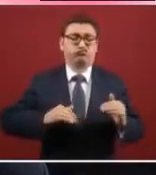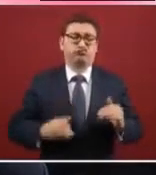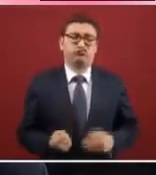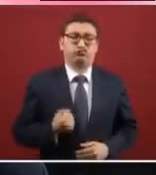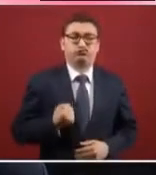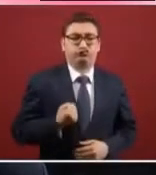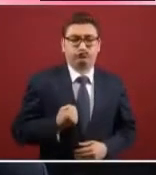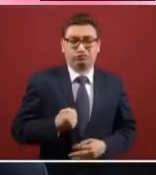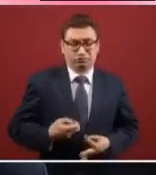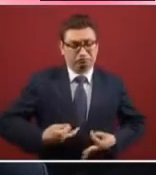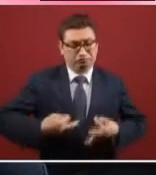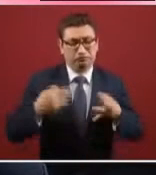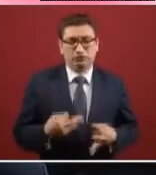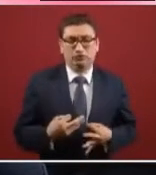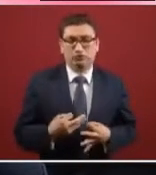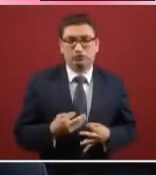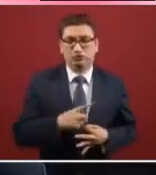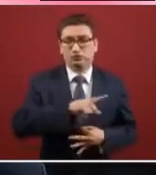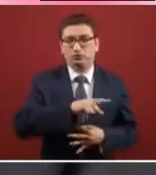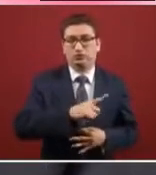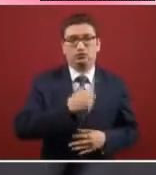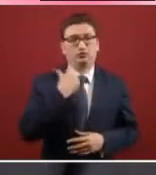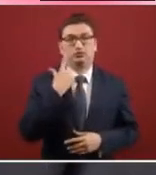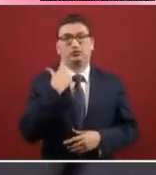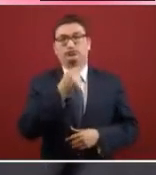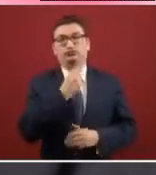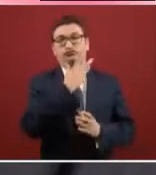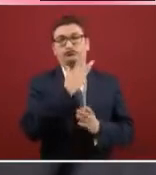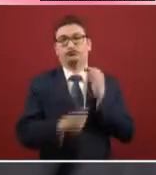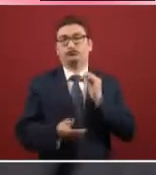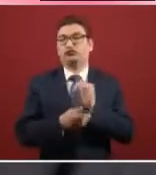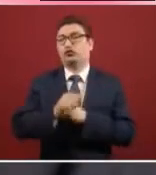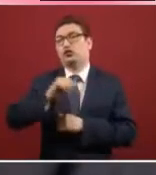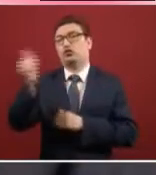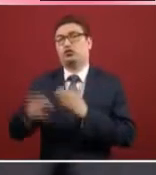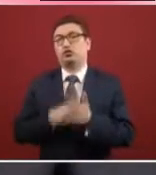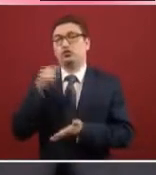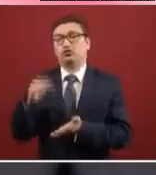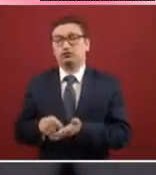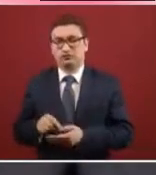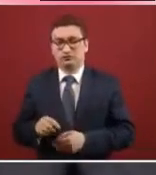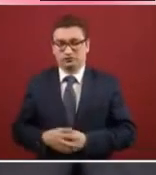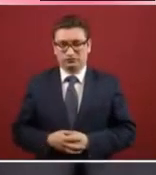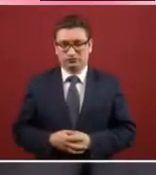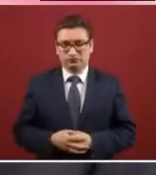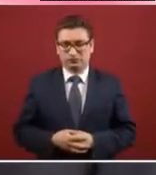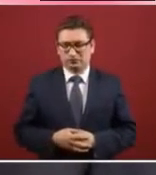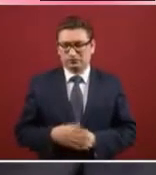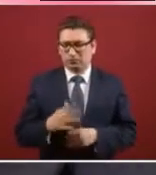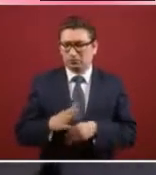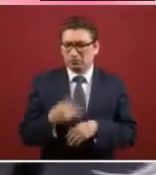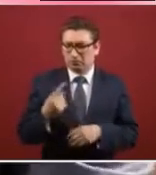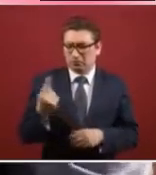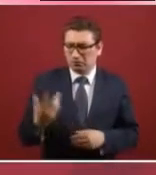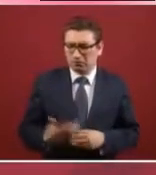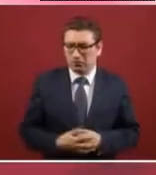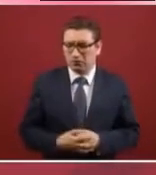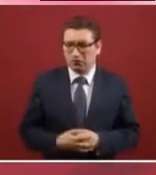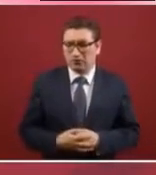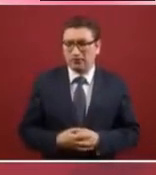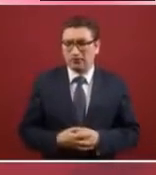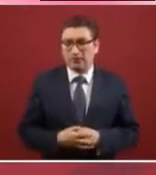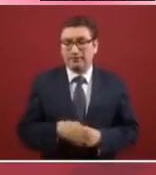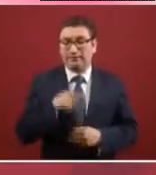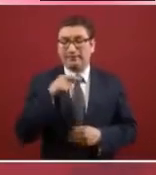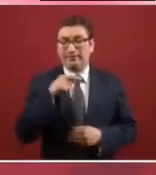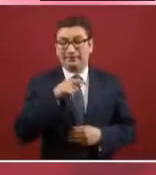dictatorship. De inmediato, el país. And he had to leave immediately from the country. Not because